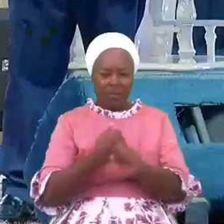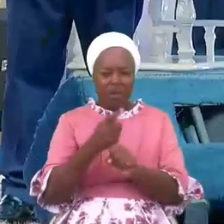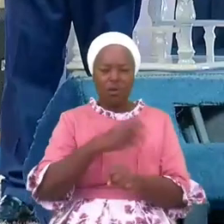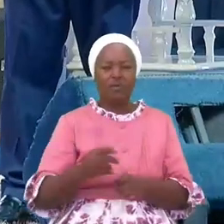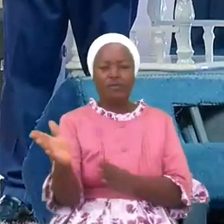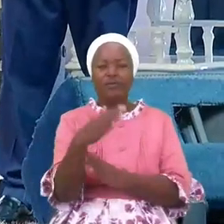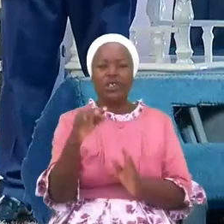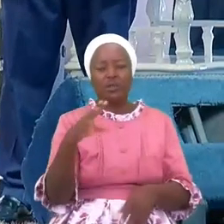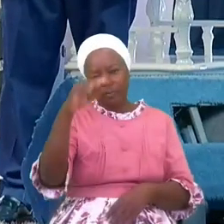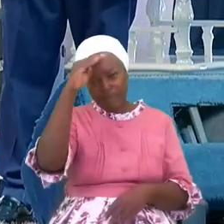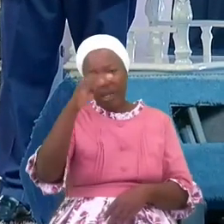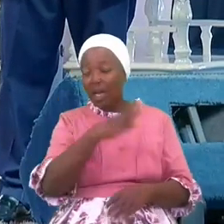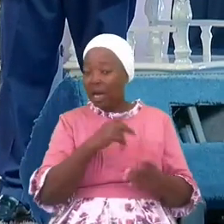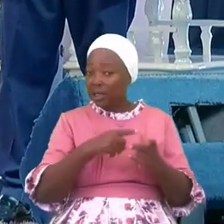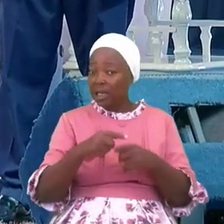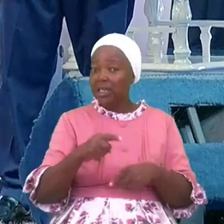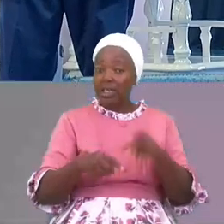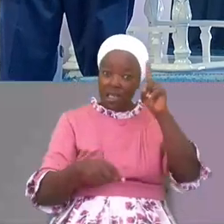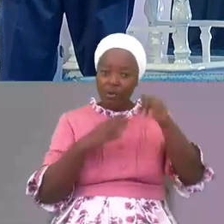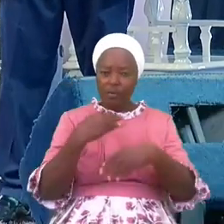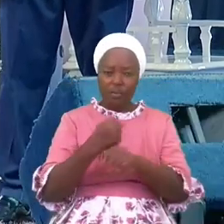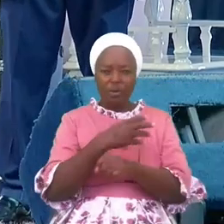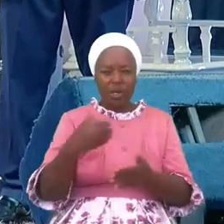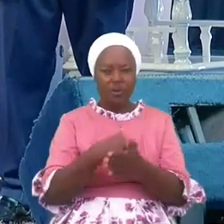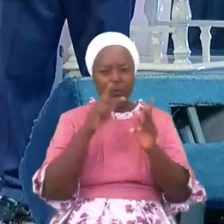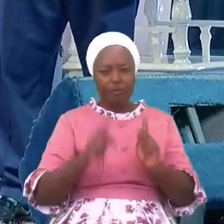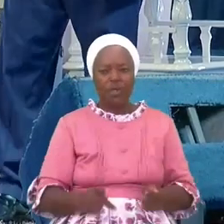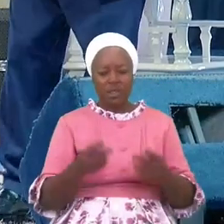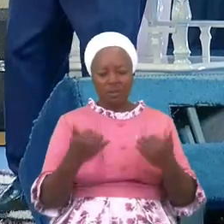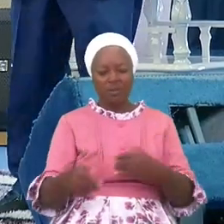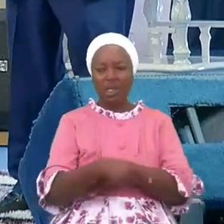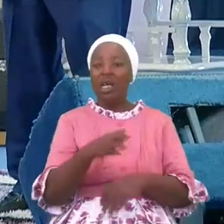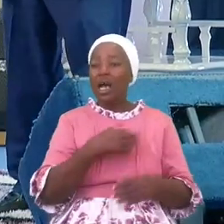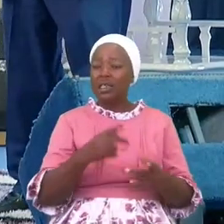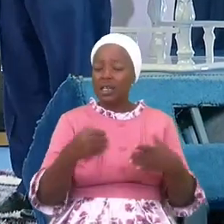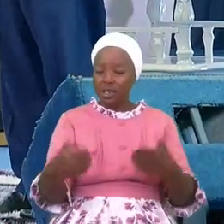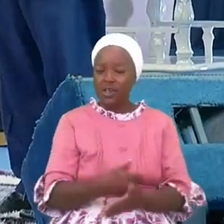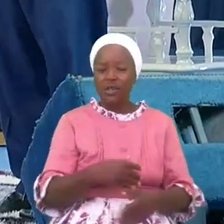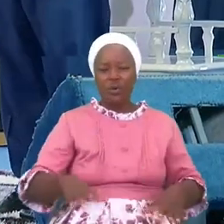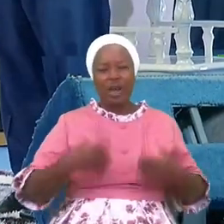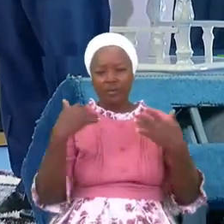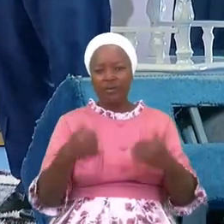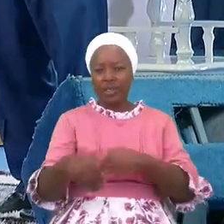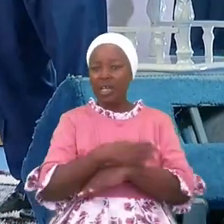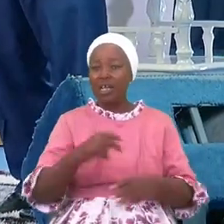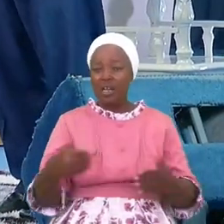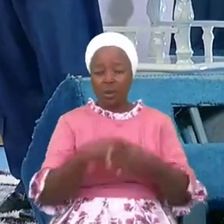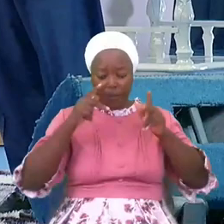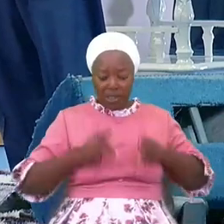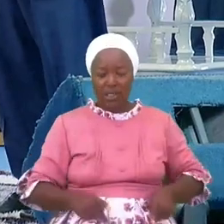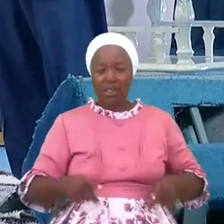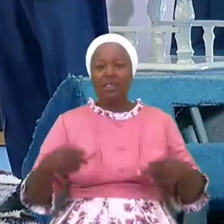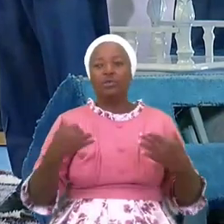today. A new life today. A new personality today. Heads bowed and eyes closed.